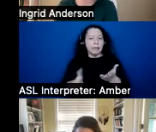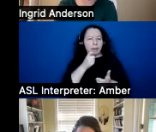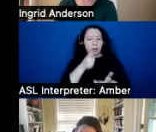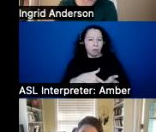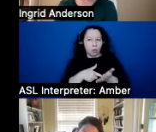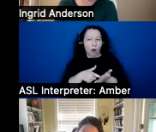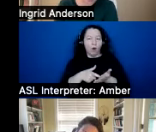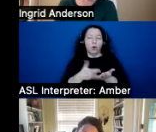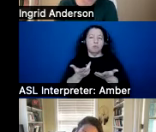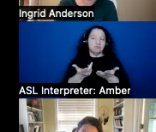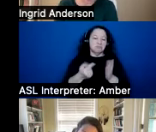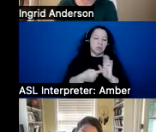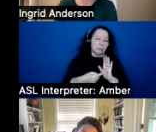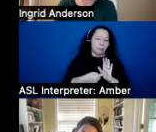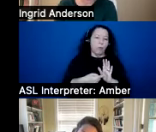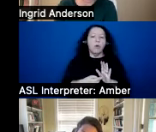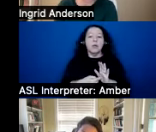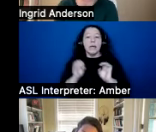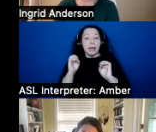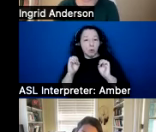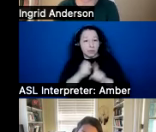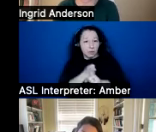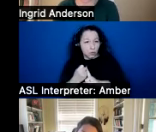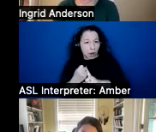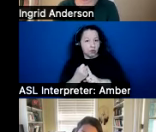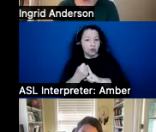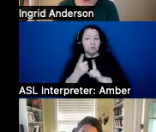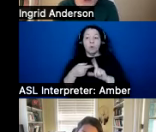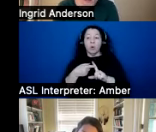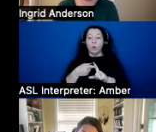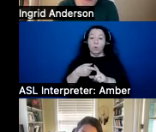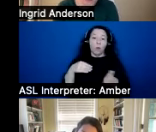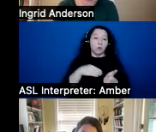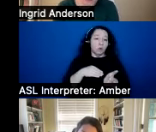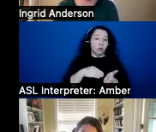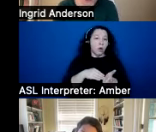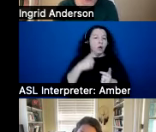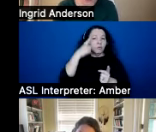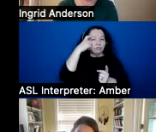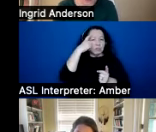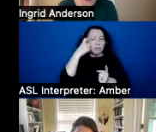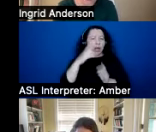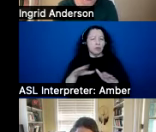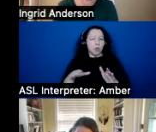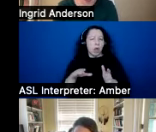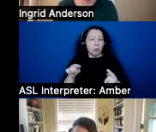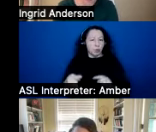such as an emergency situation or when a practitioner suspects child abuse.